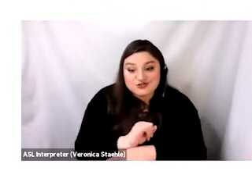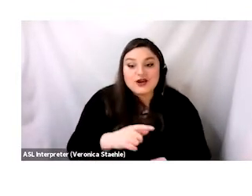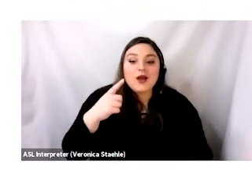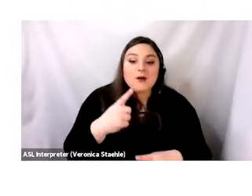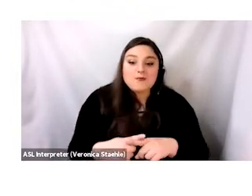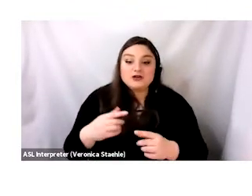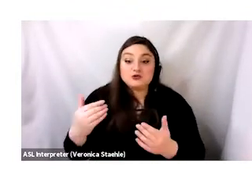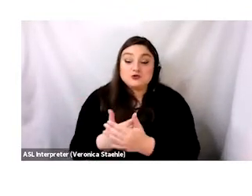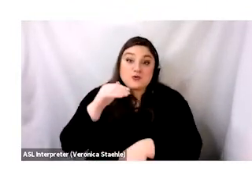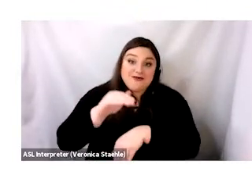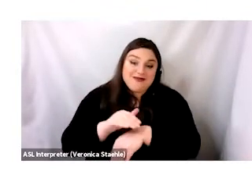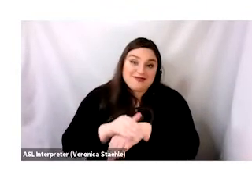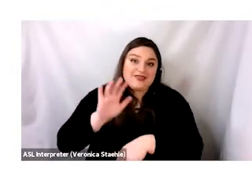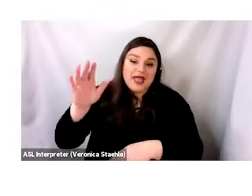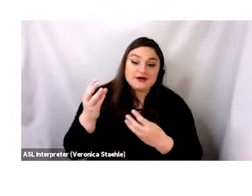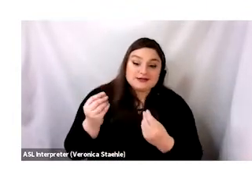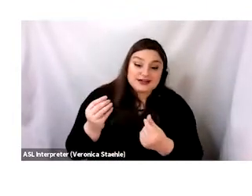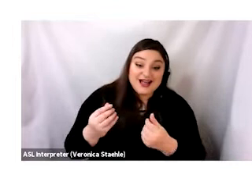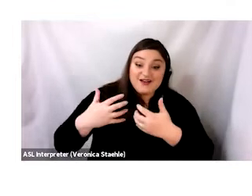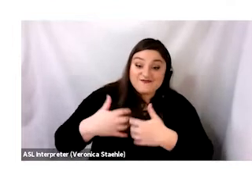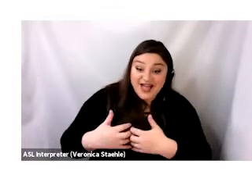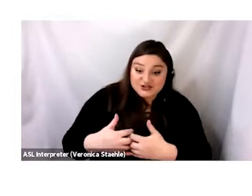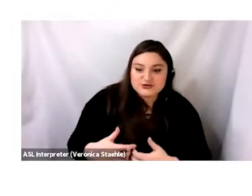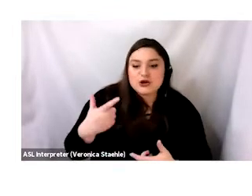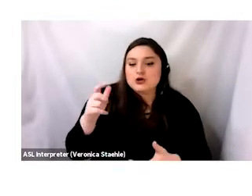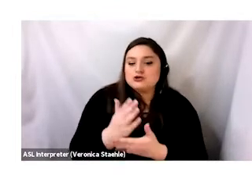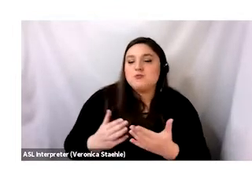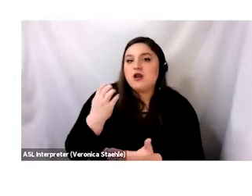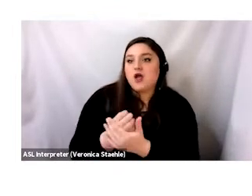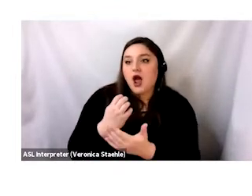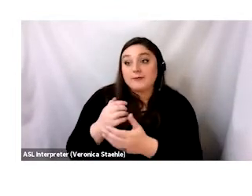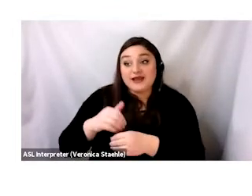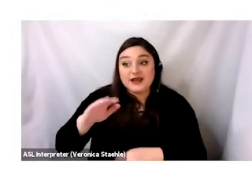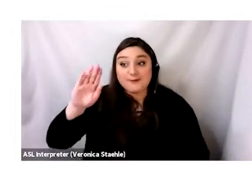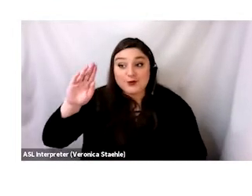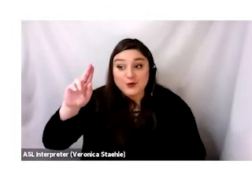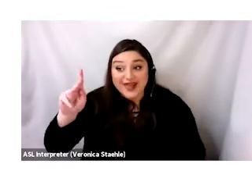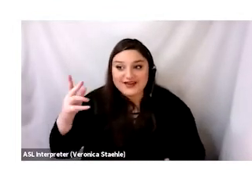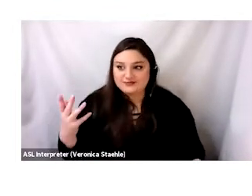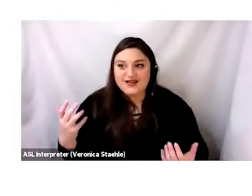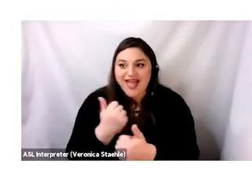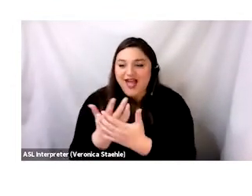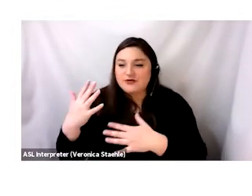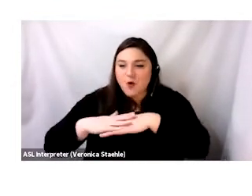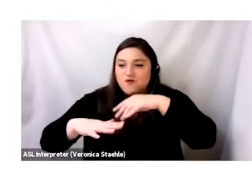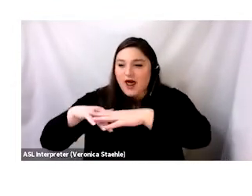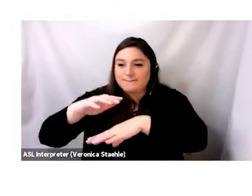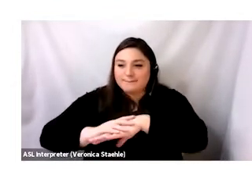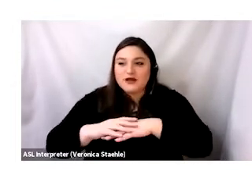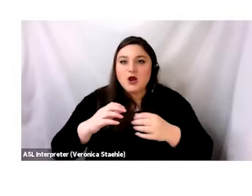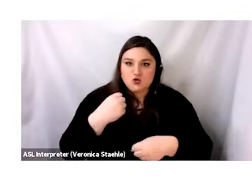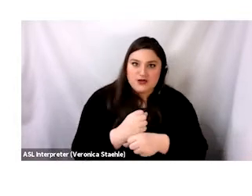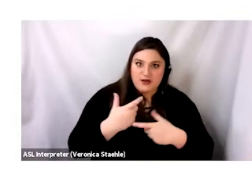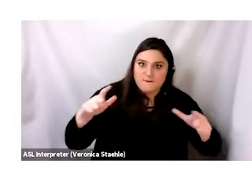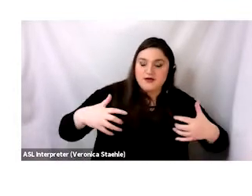economy of Great Britain. All of these areas overlapped. And in 1895, Cotton States